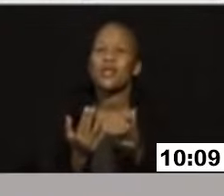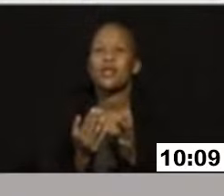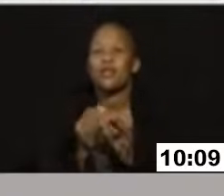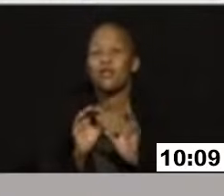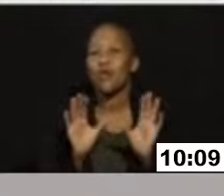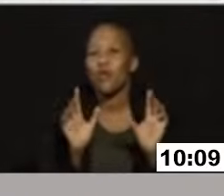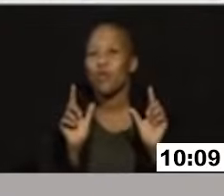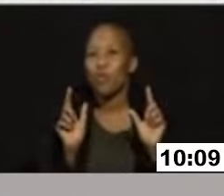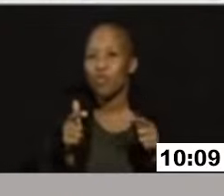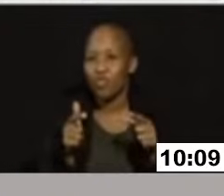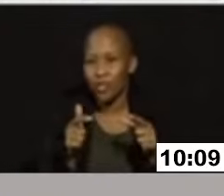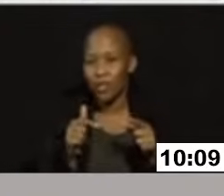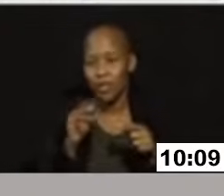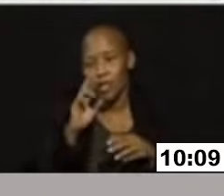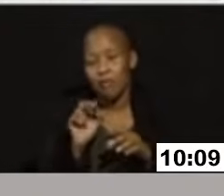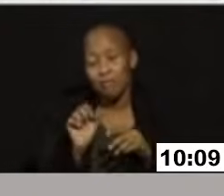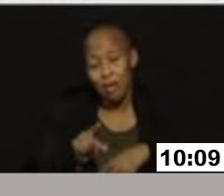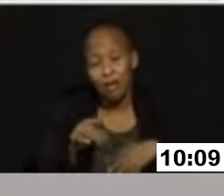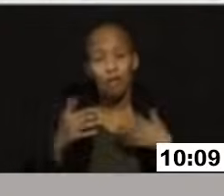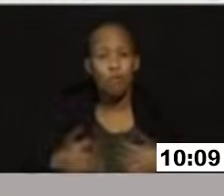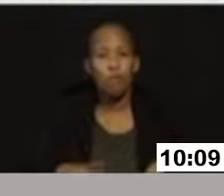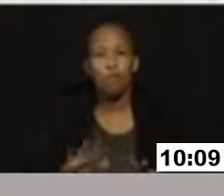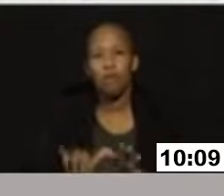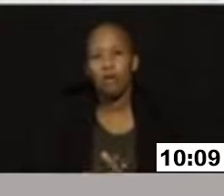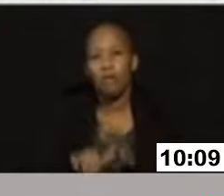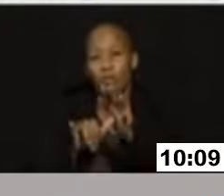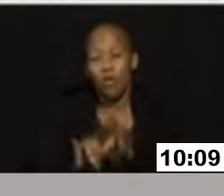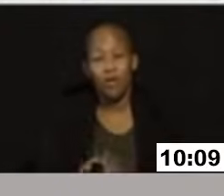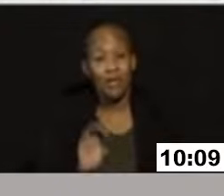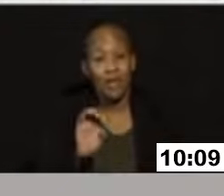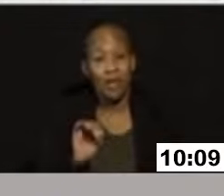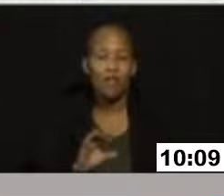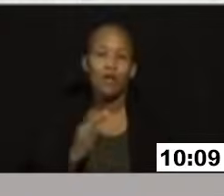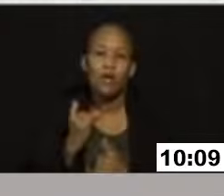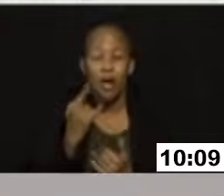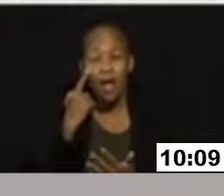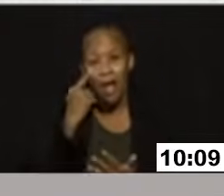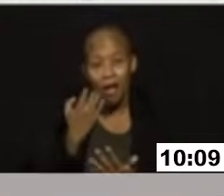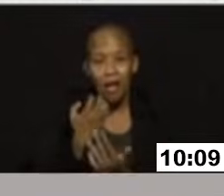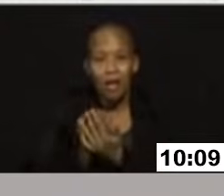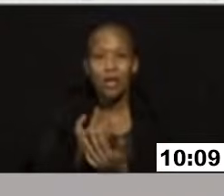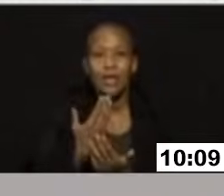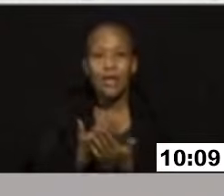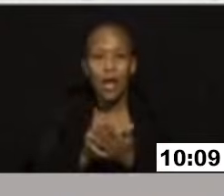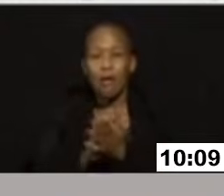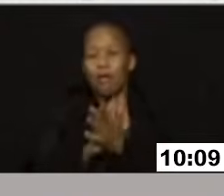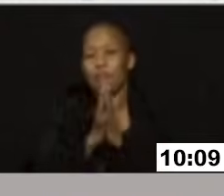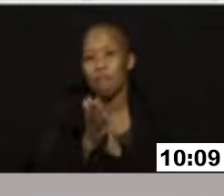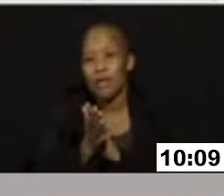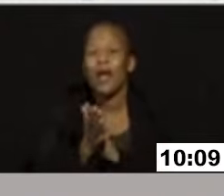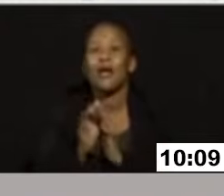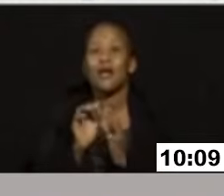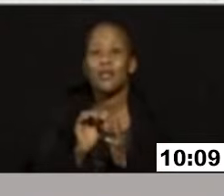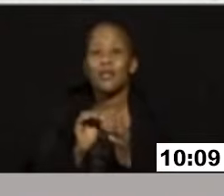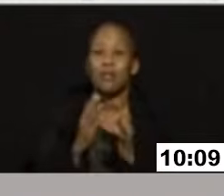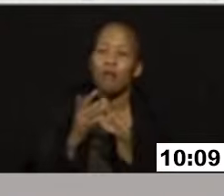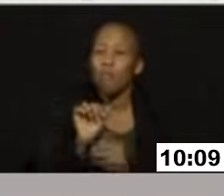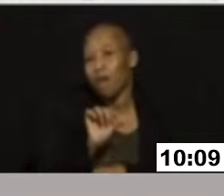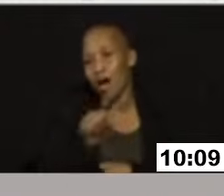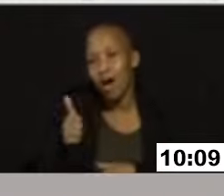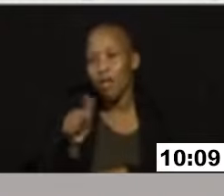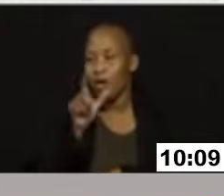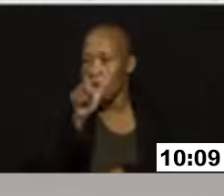is very important, whose evidence implicates or may implicate another person, it must, through the Secretary of the